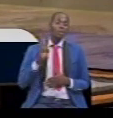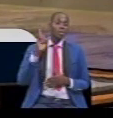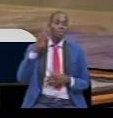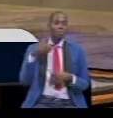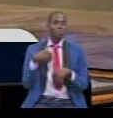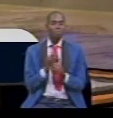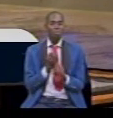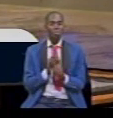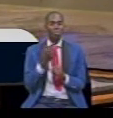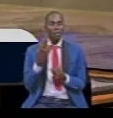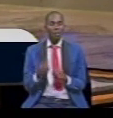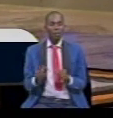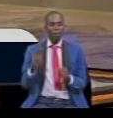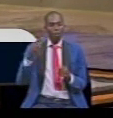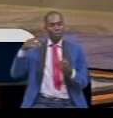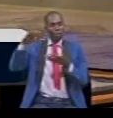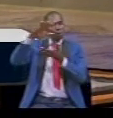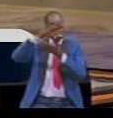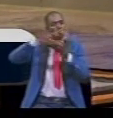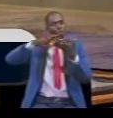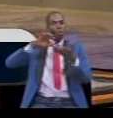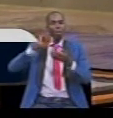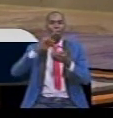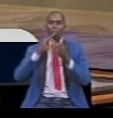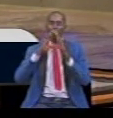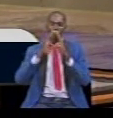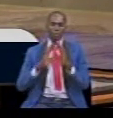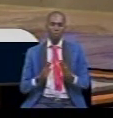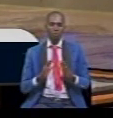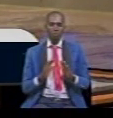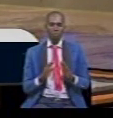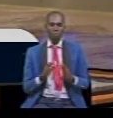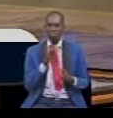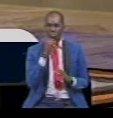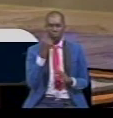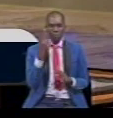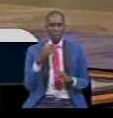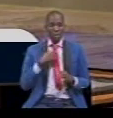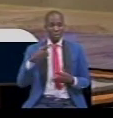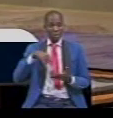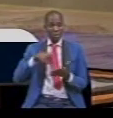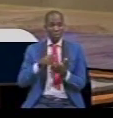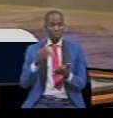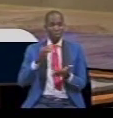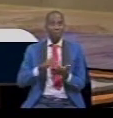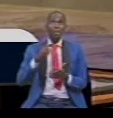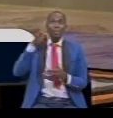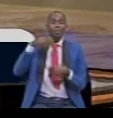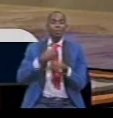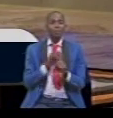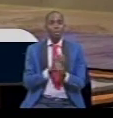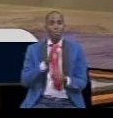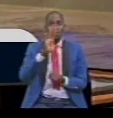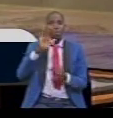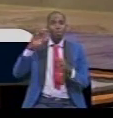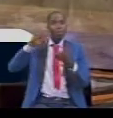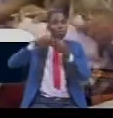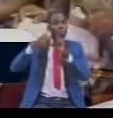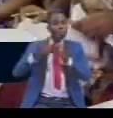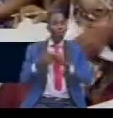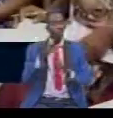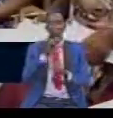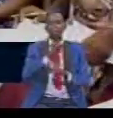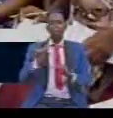storm a calm. I'm going to read that again. He maketh your storm a